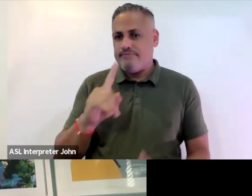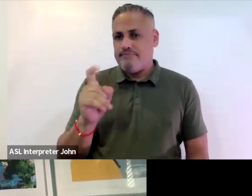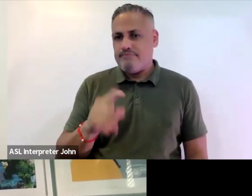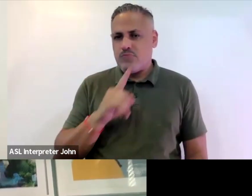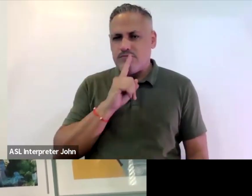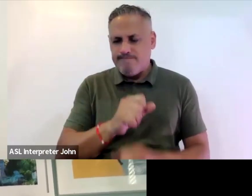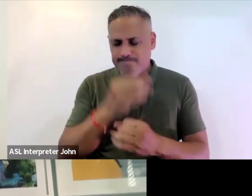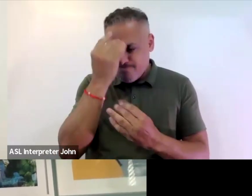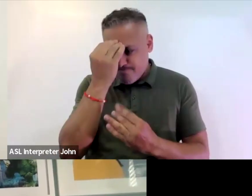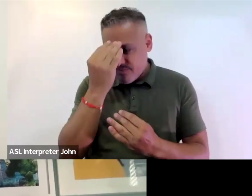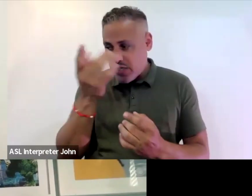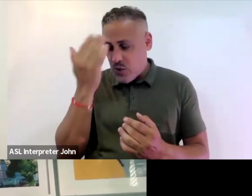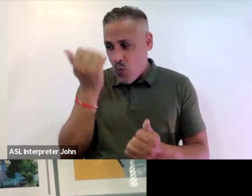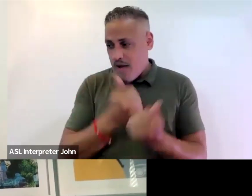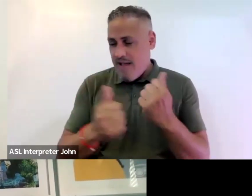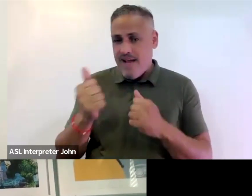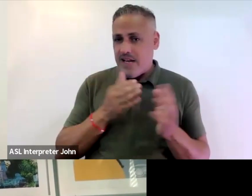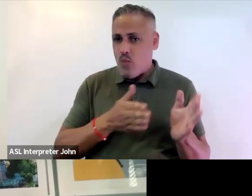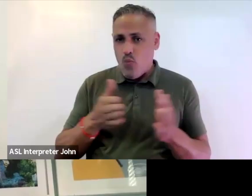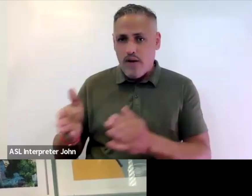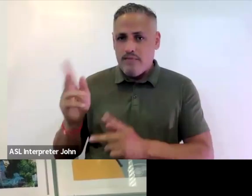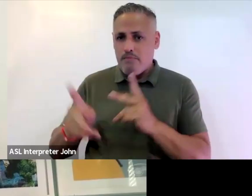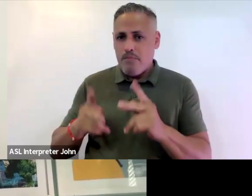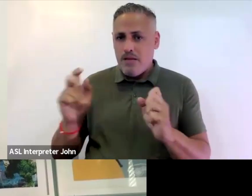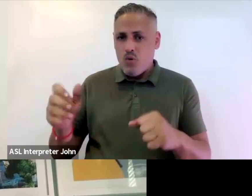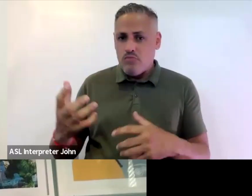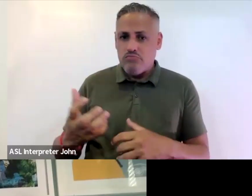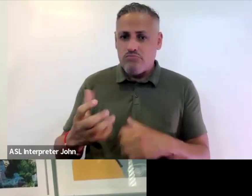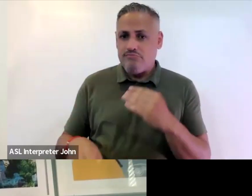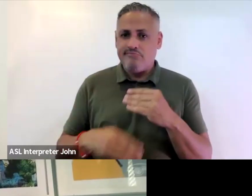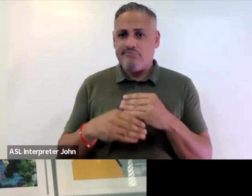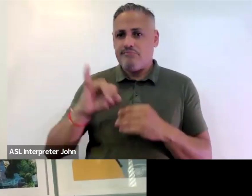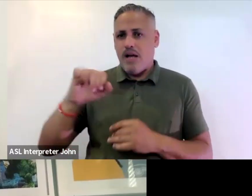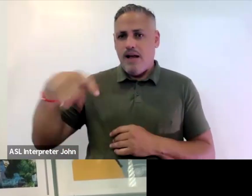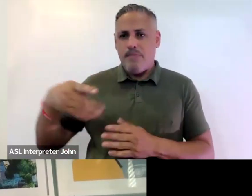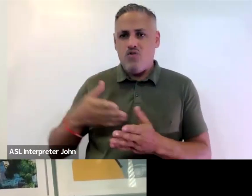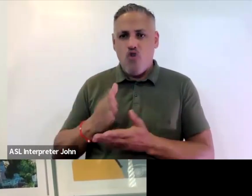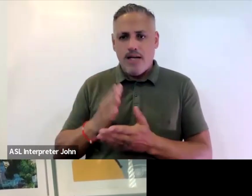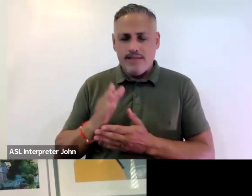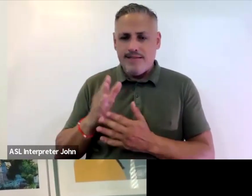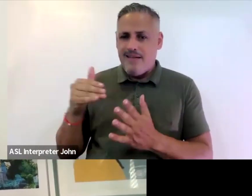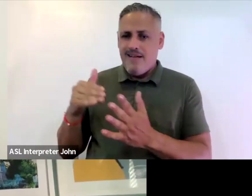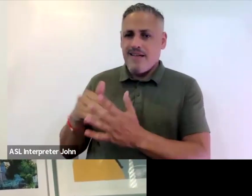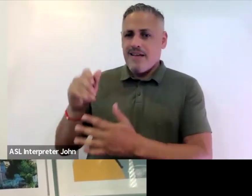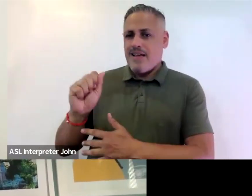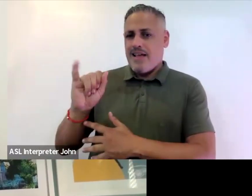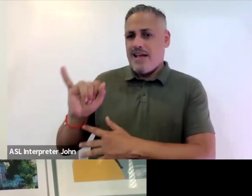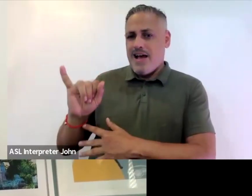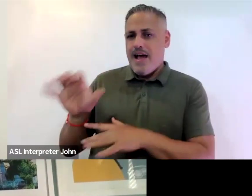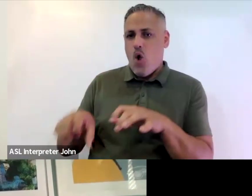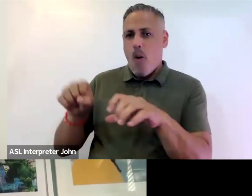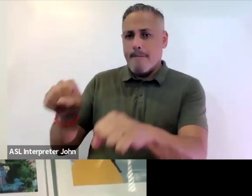minds lately. Do you know of any avenues through which people are gaining intellectual property rights against AI